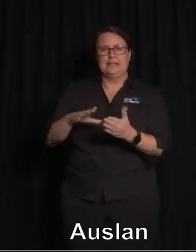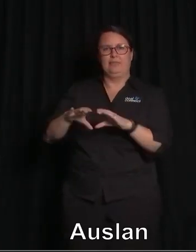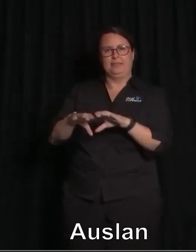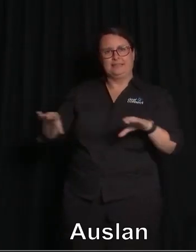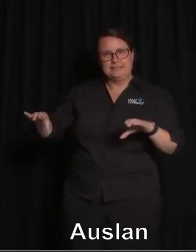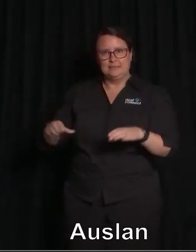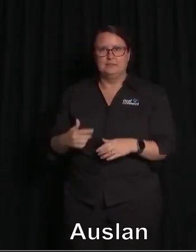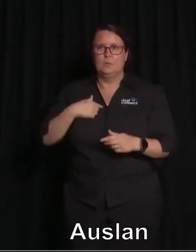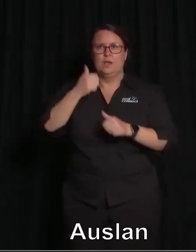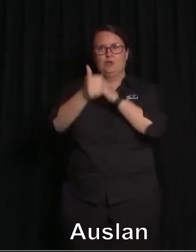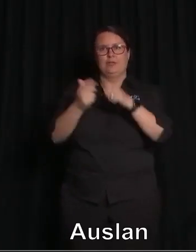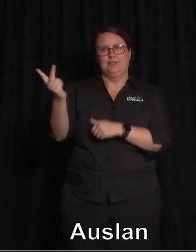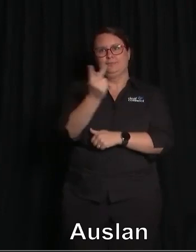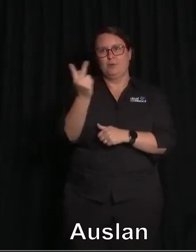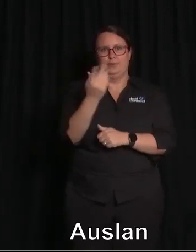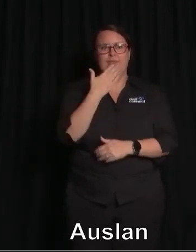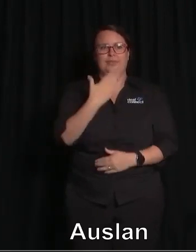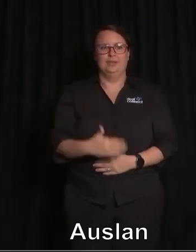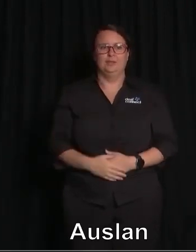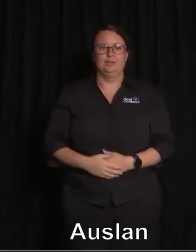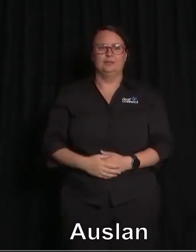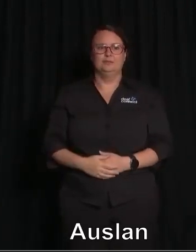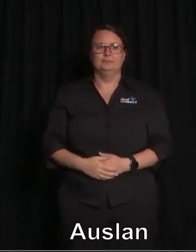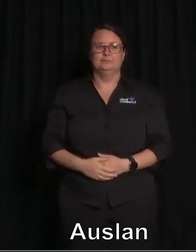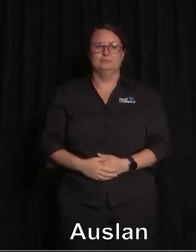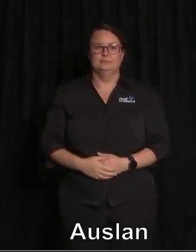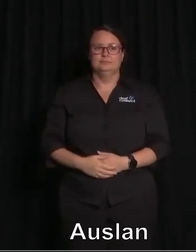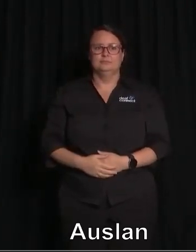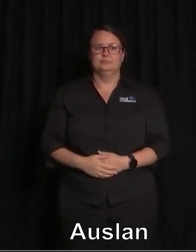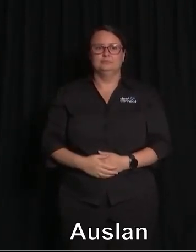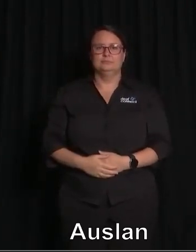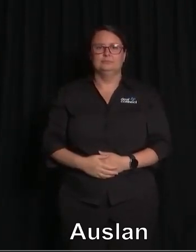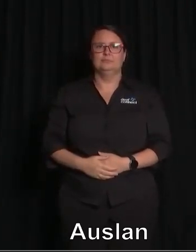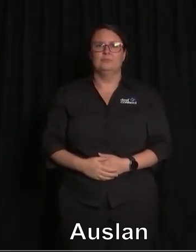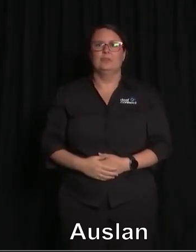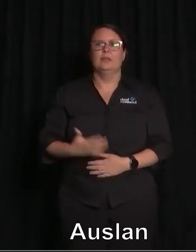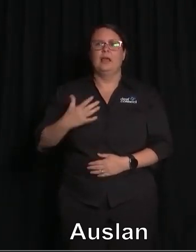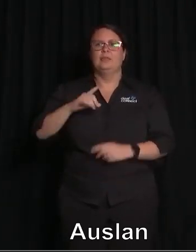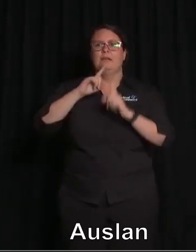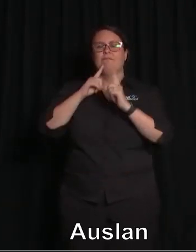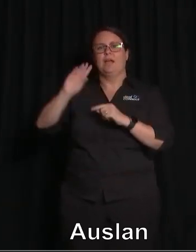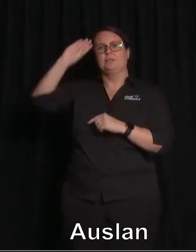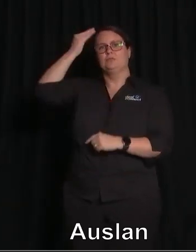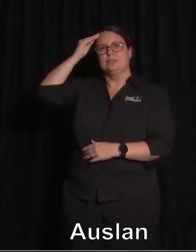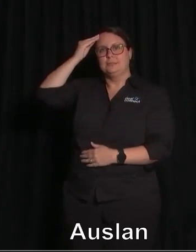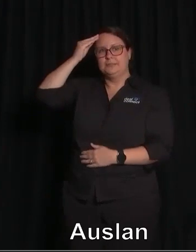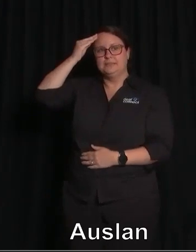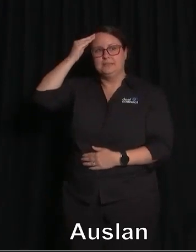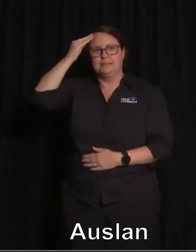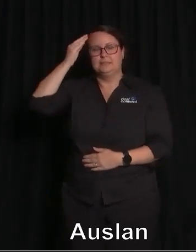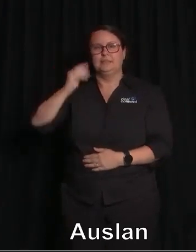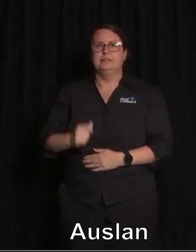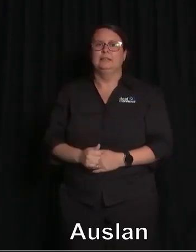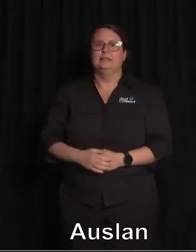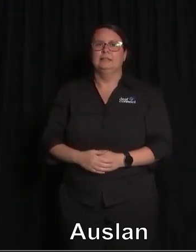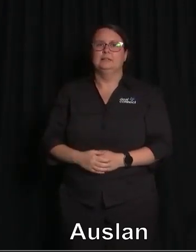want to congratulate you. Thank you very much. I want to acknowledge the First Nations Advisory Committee, the journey that we had here in Sydney